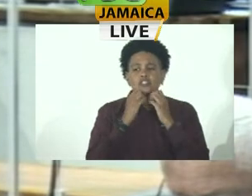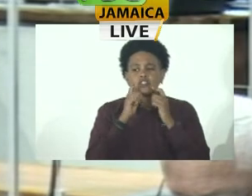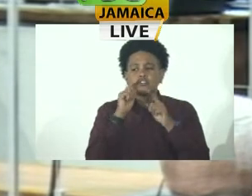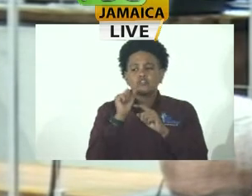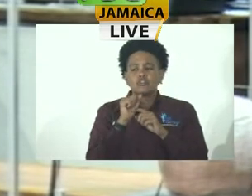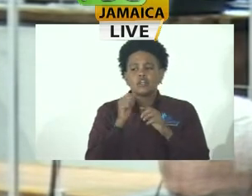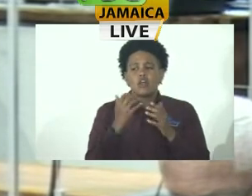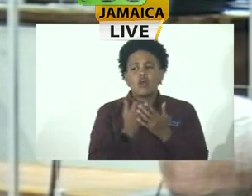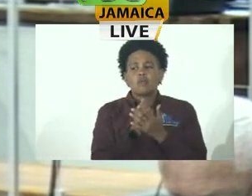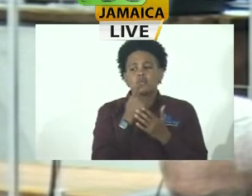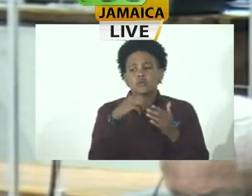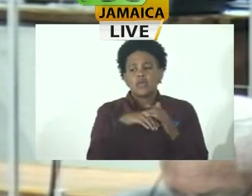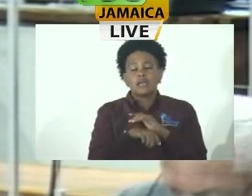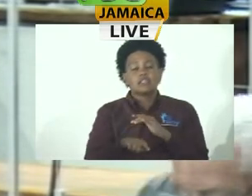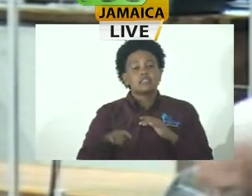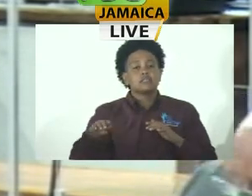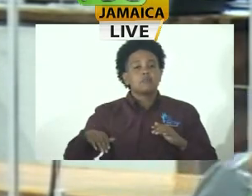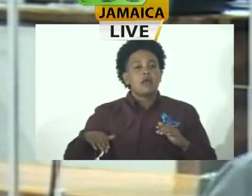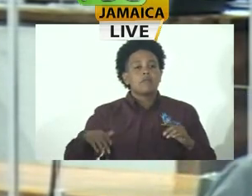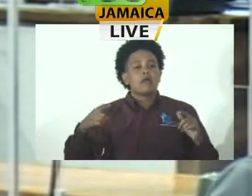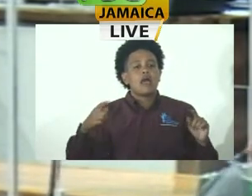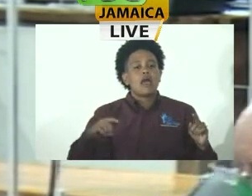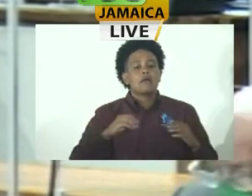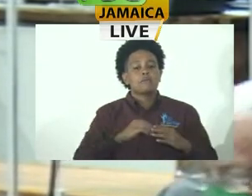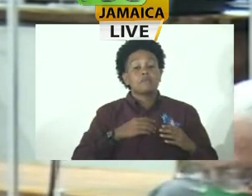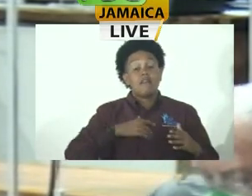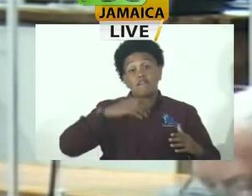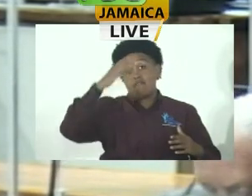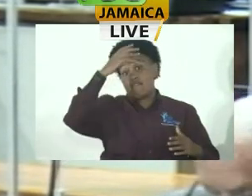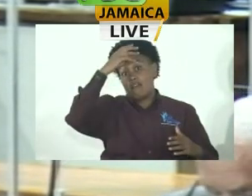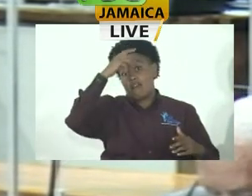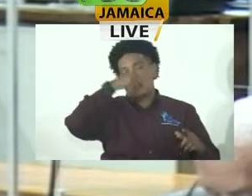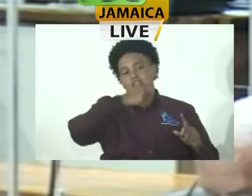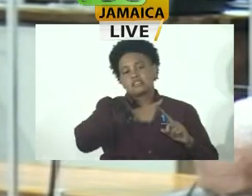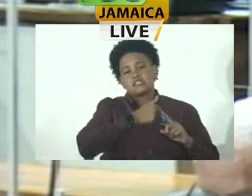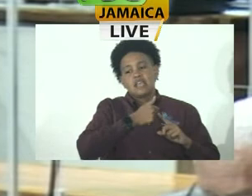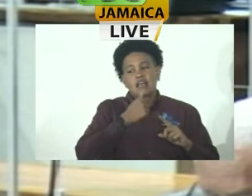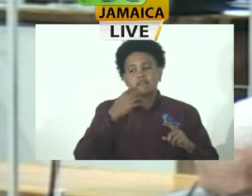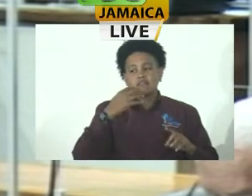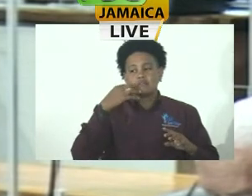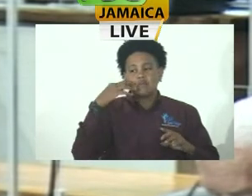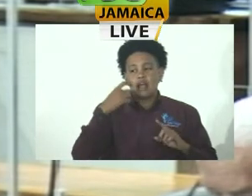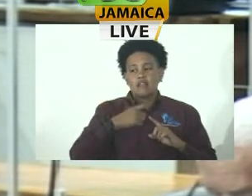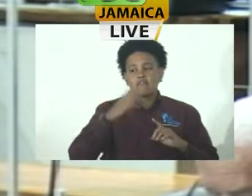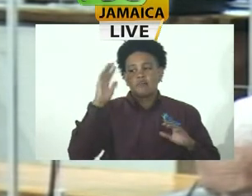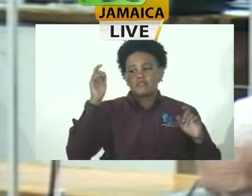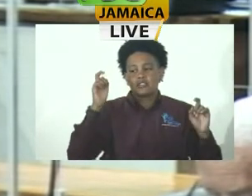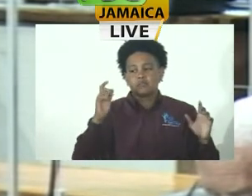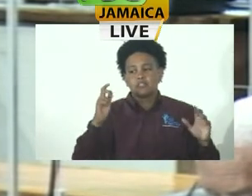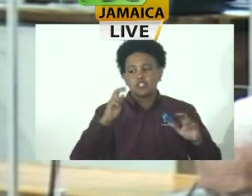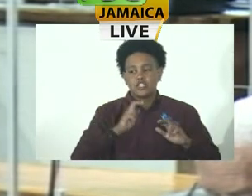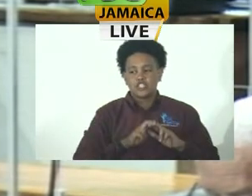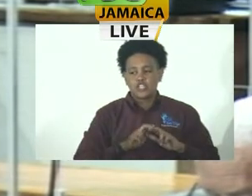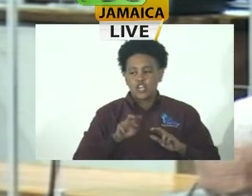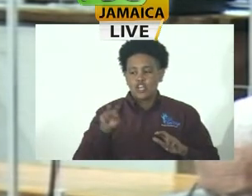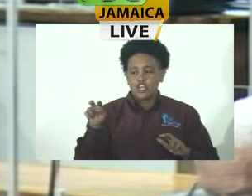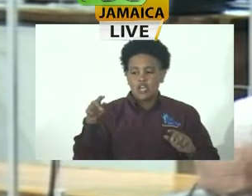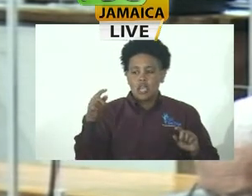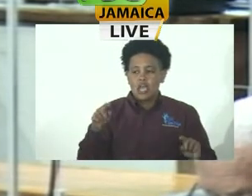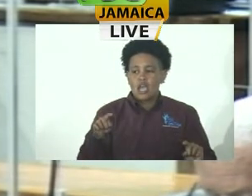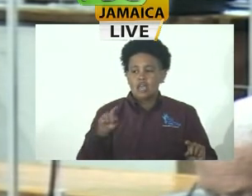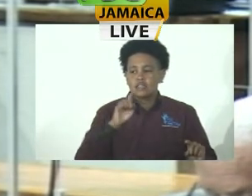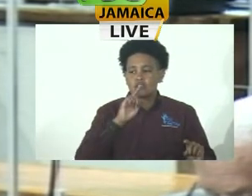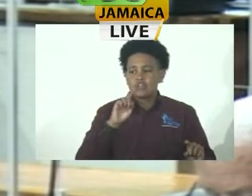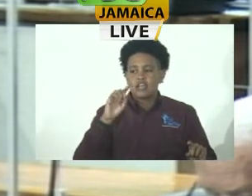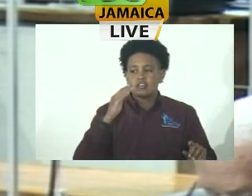enter this honorable house with my father smiling from the speaker's chair so great